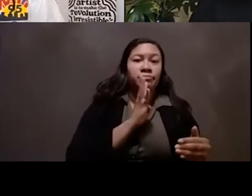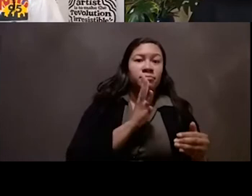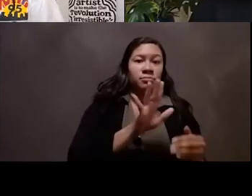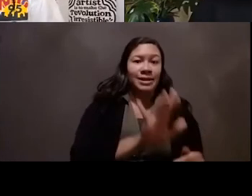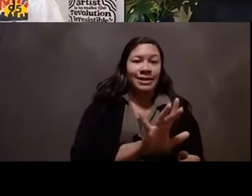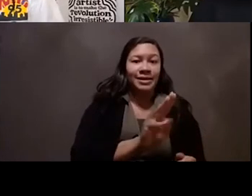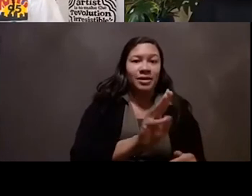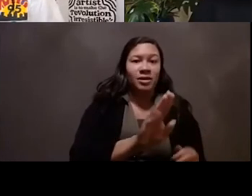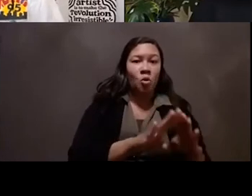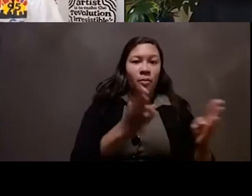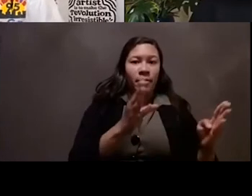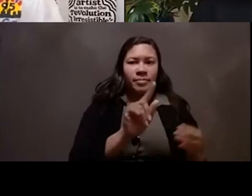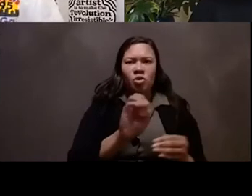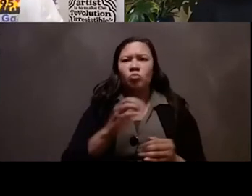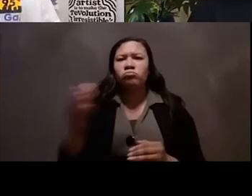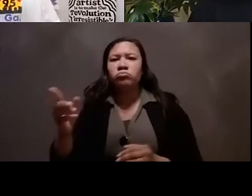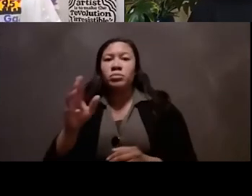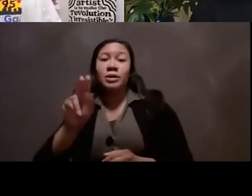I can start.